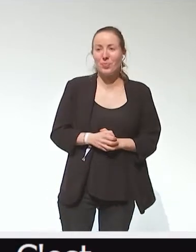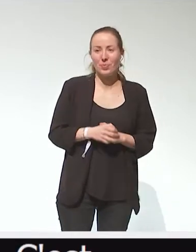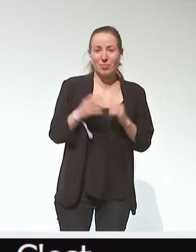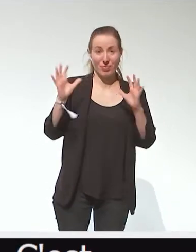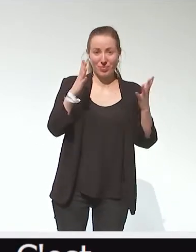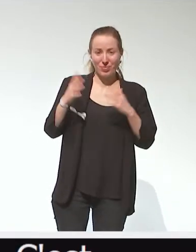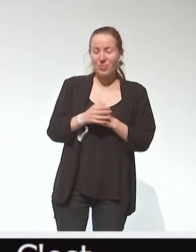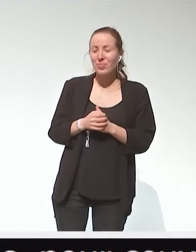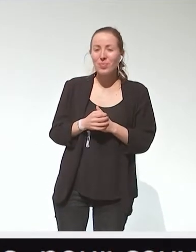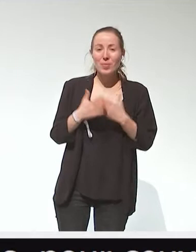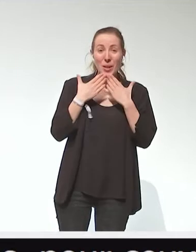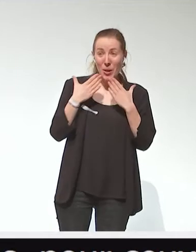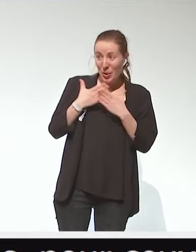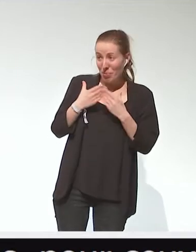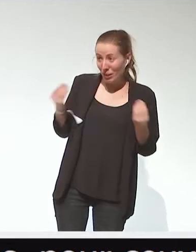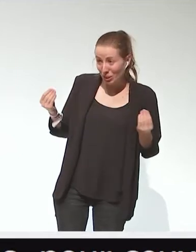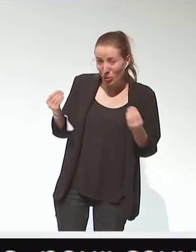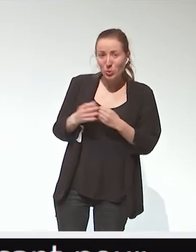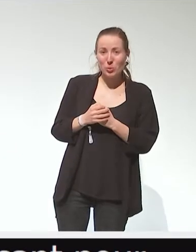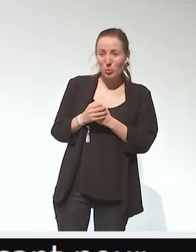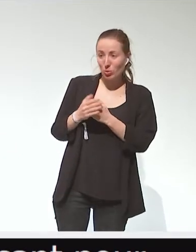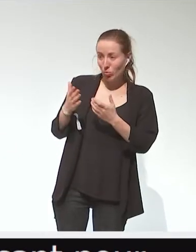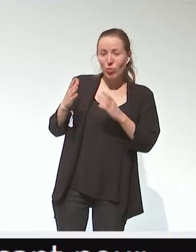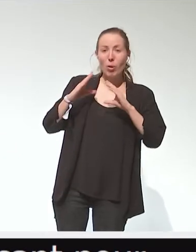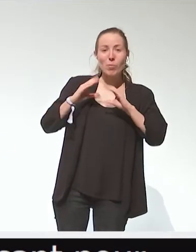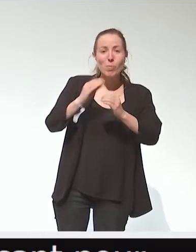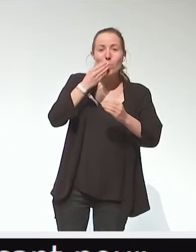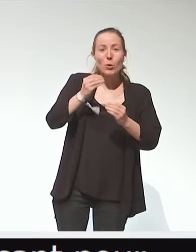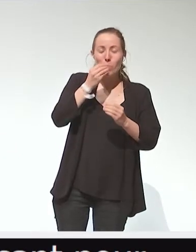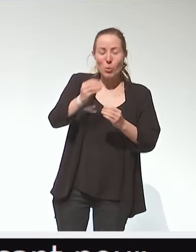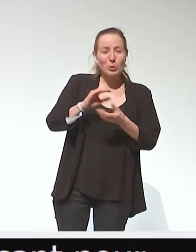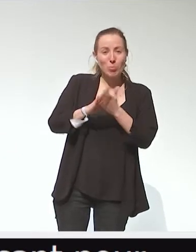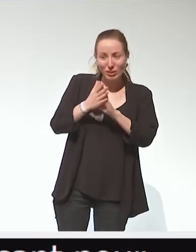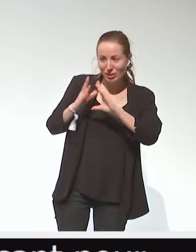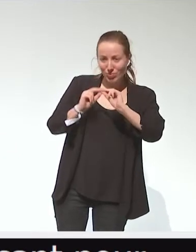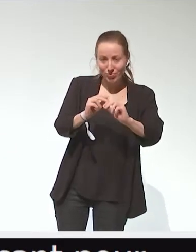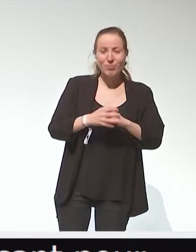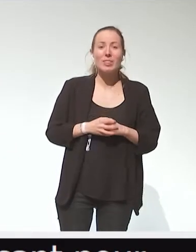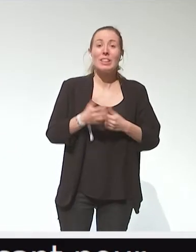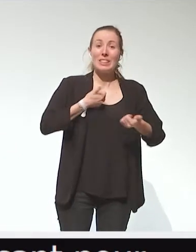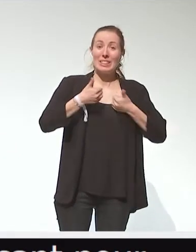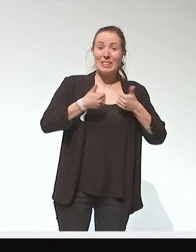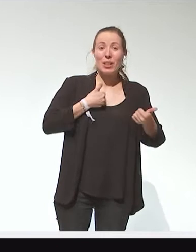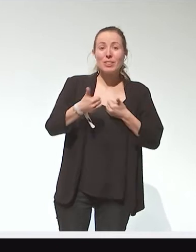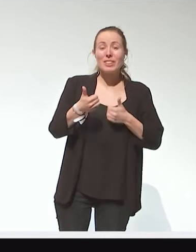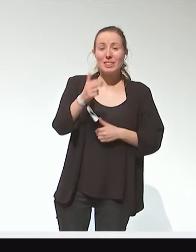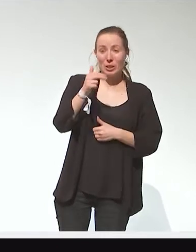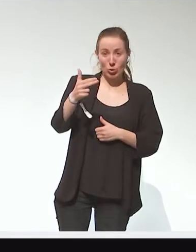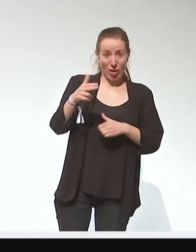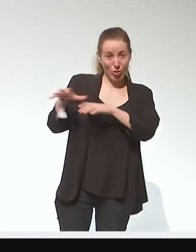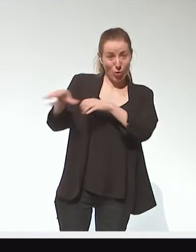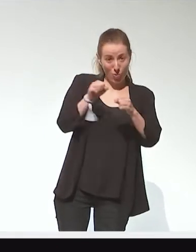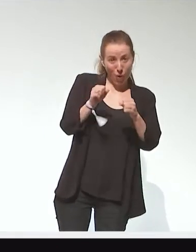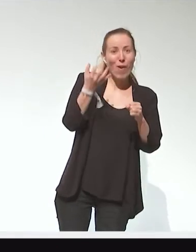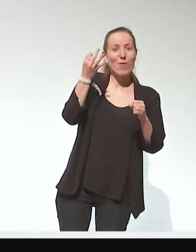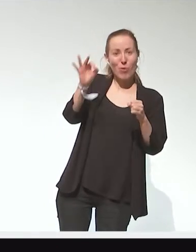Merci beaucoup pour ce partage de bonnes. Thank you very much for sharing these best practices. We are going to continue with the